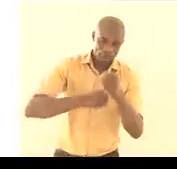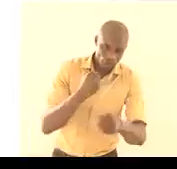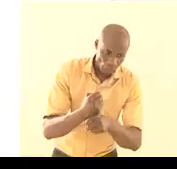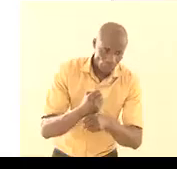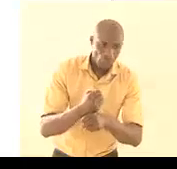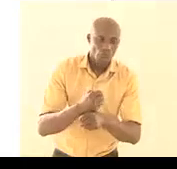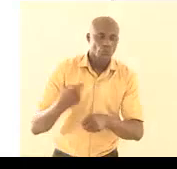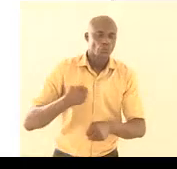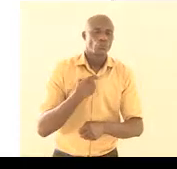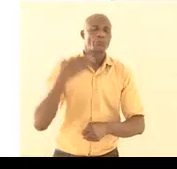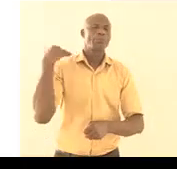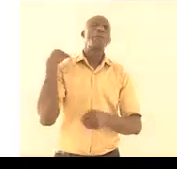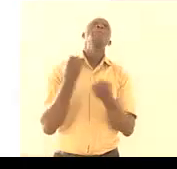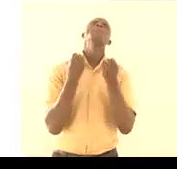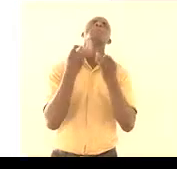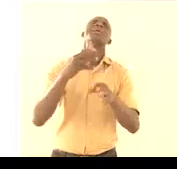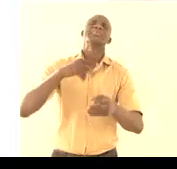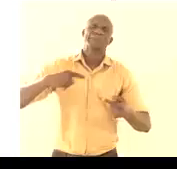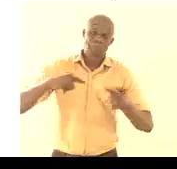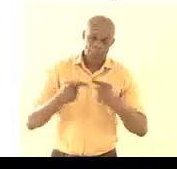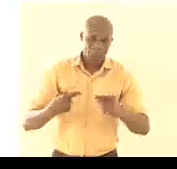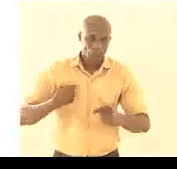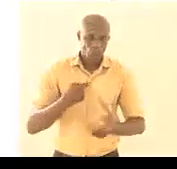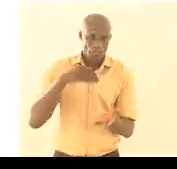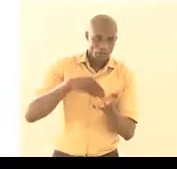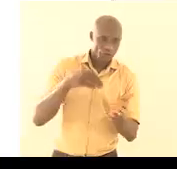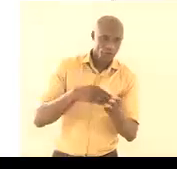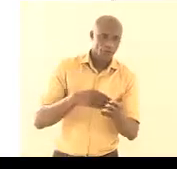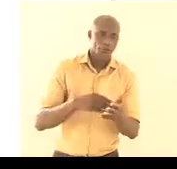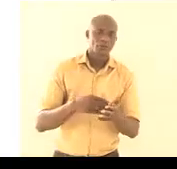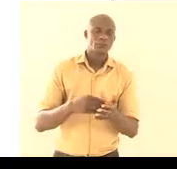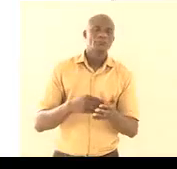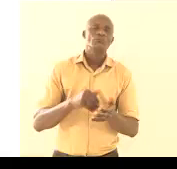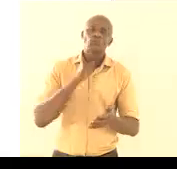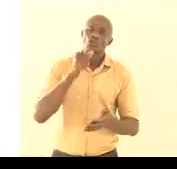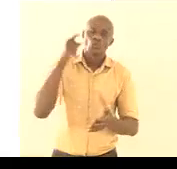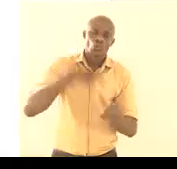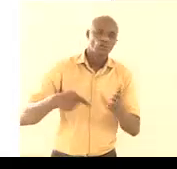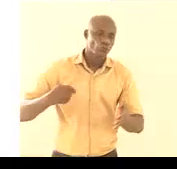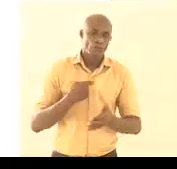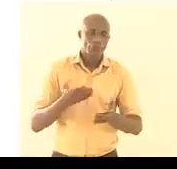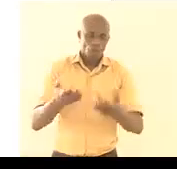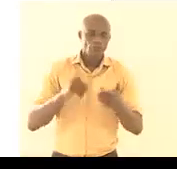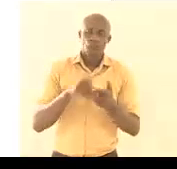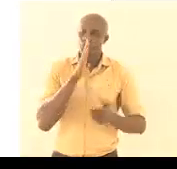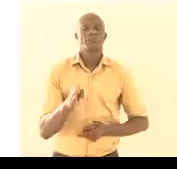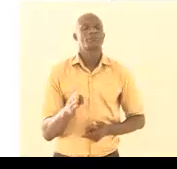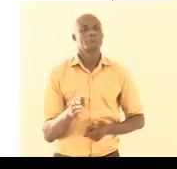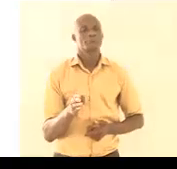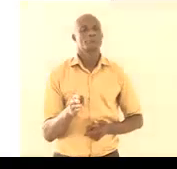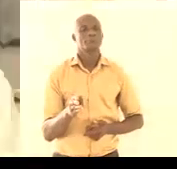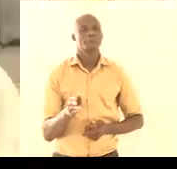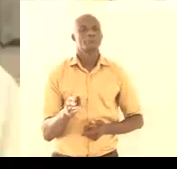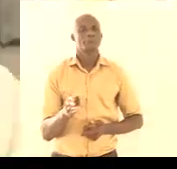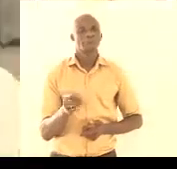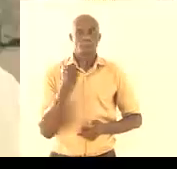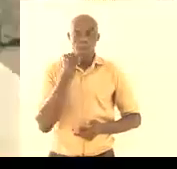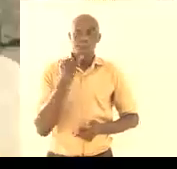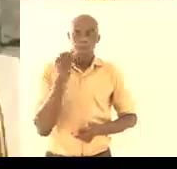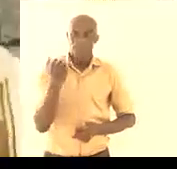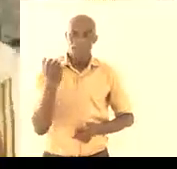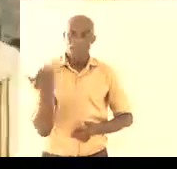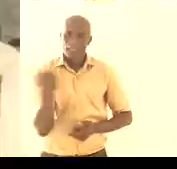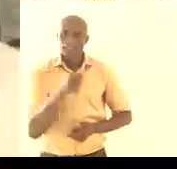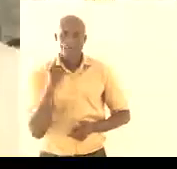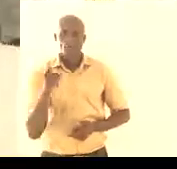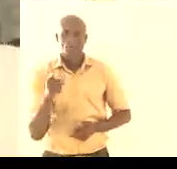we often endure many pains. We are often not what we ought to be, right? Is there